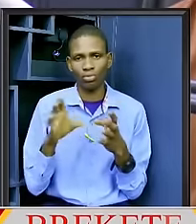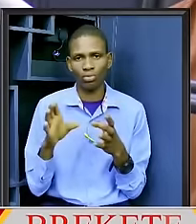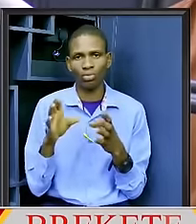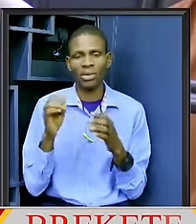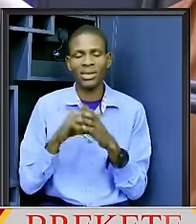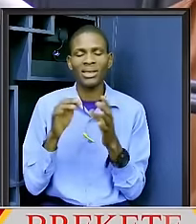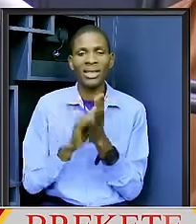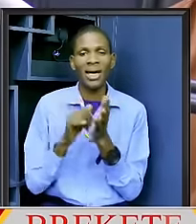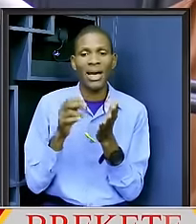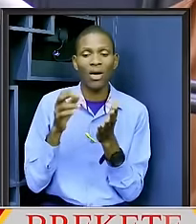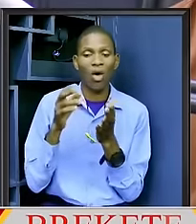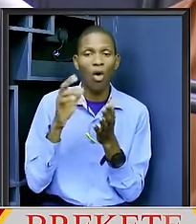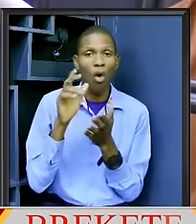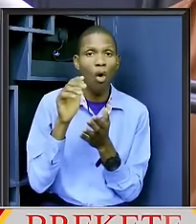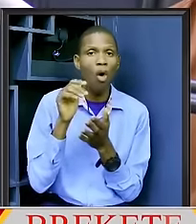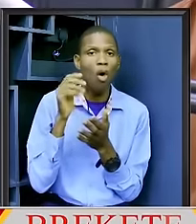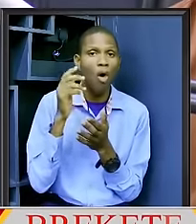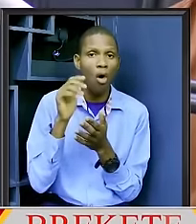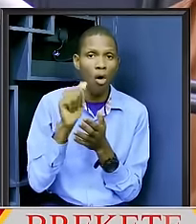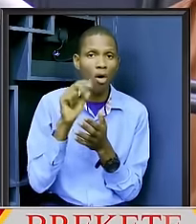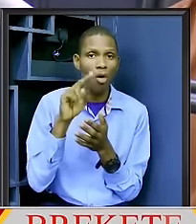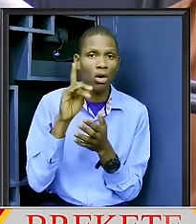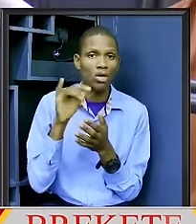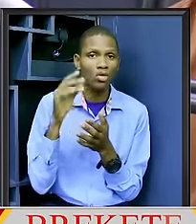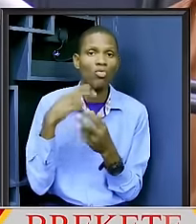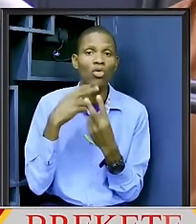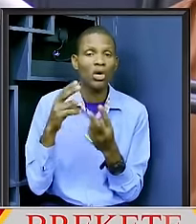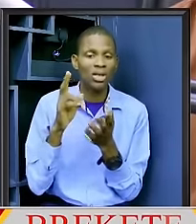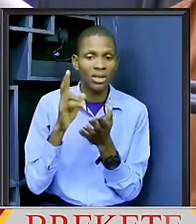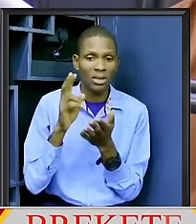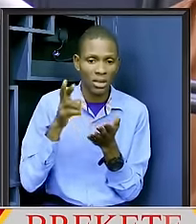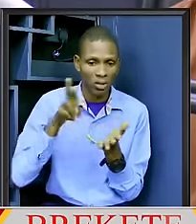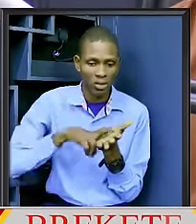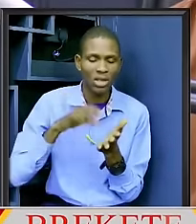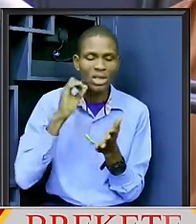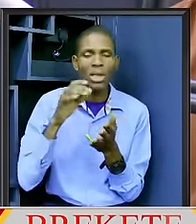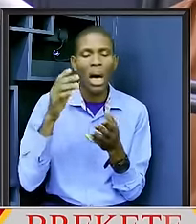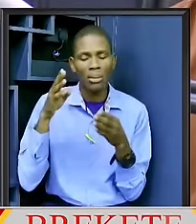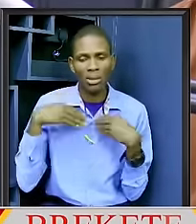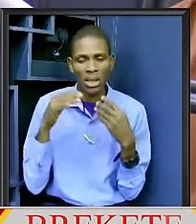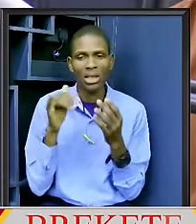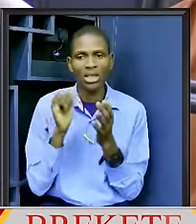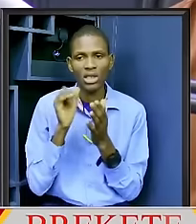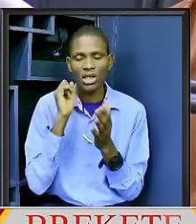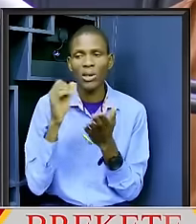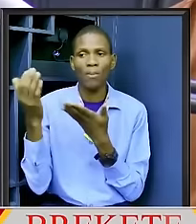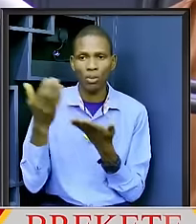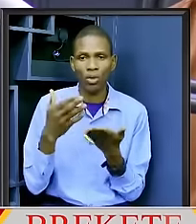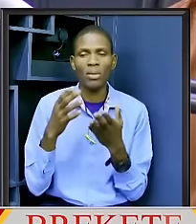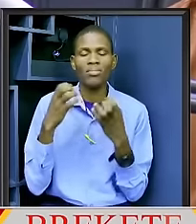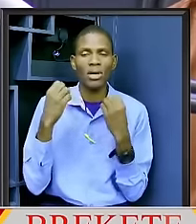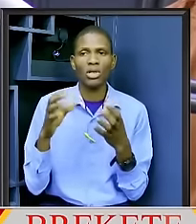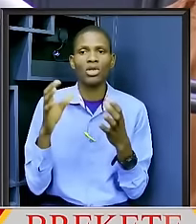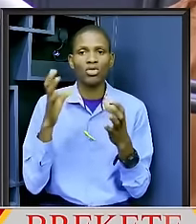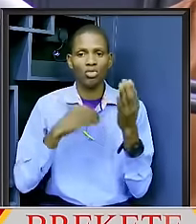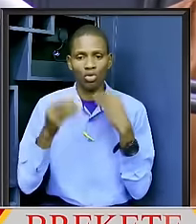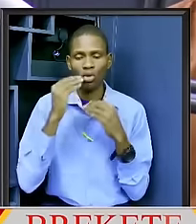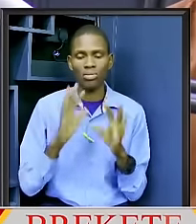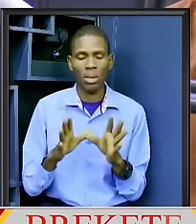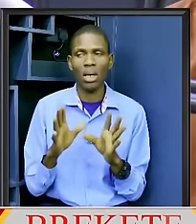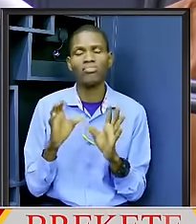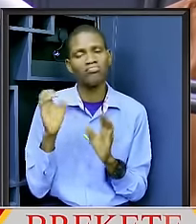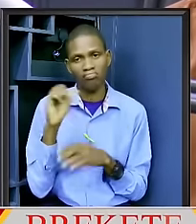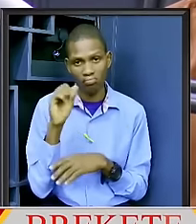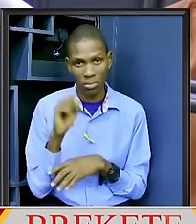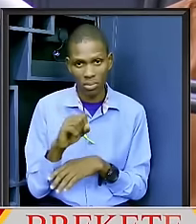audio recording, she admitted that she brought a lot of the customer, which I also want to agree. She brought a lot